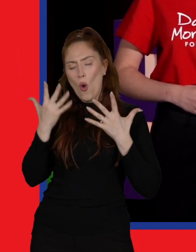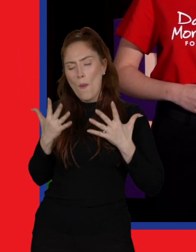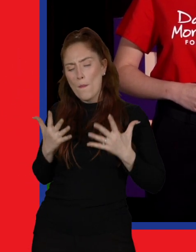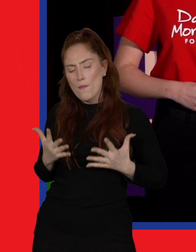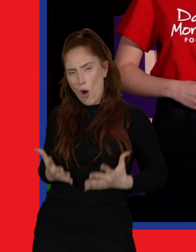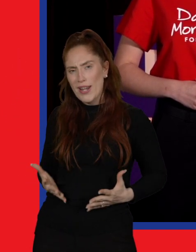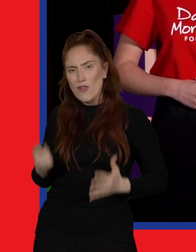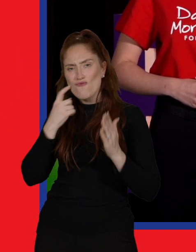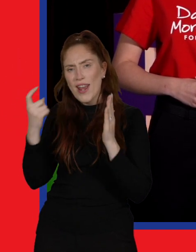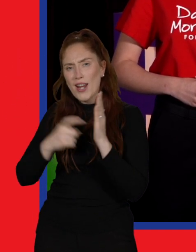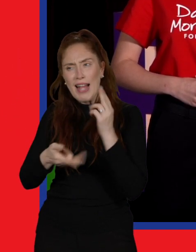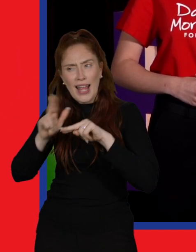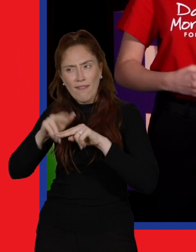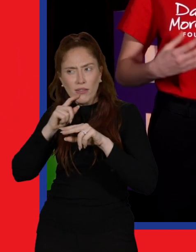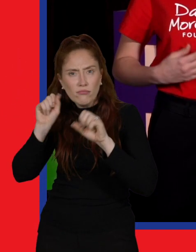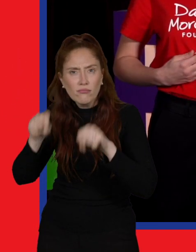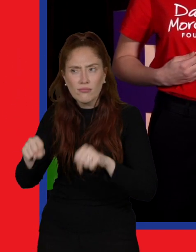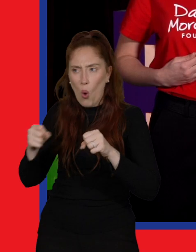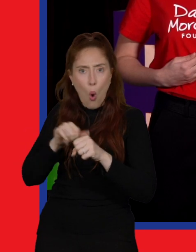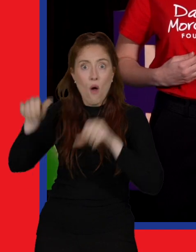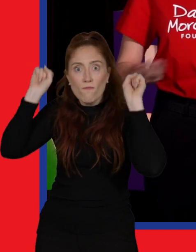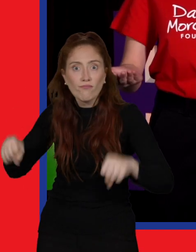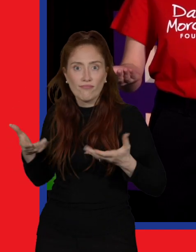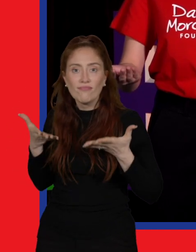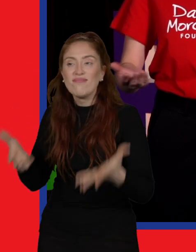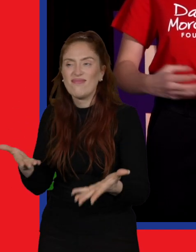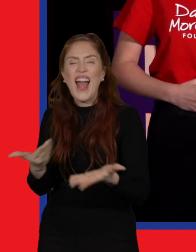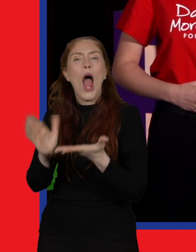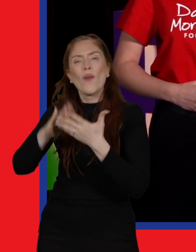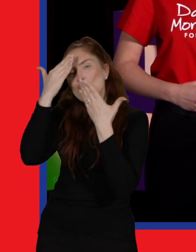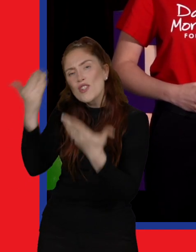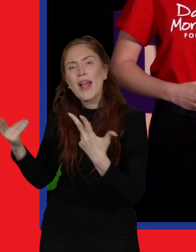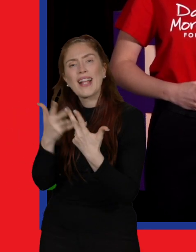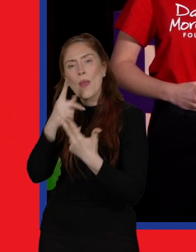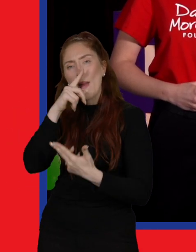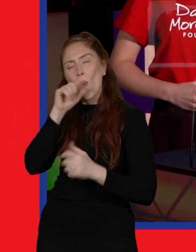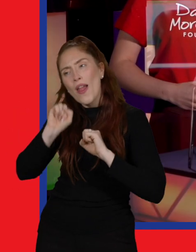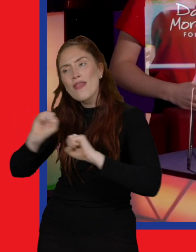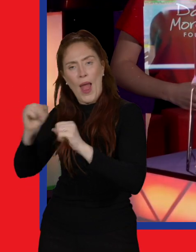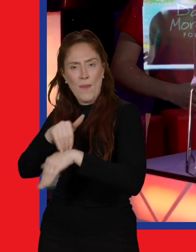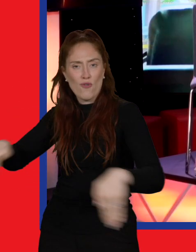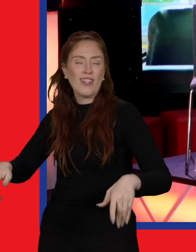set boundaries that make us feel safe and how we can recognise and respect other people's boundaries.